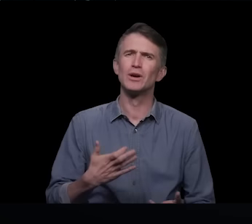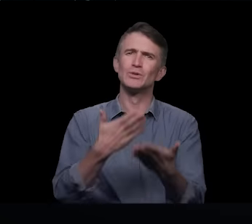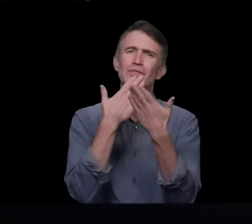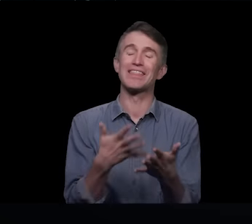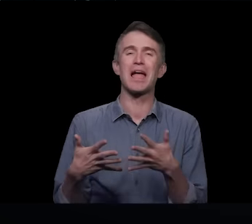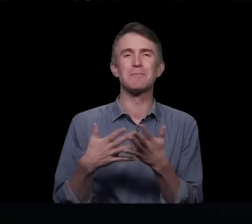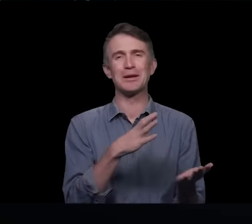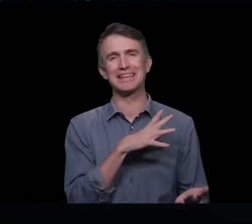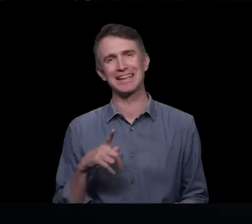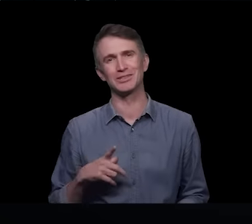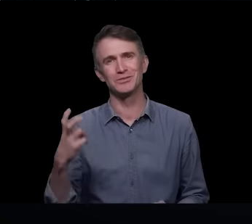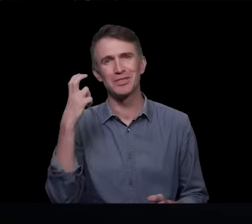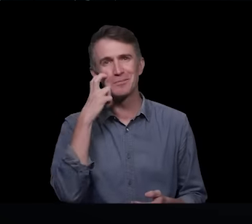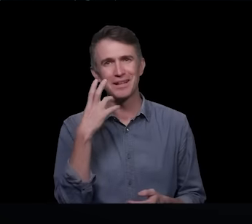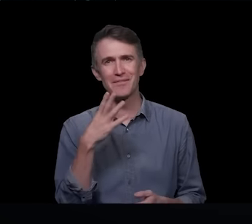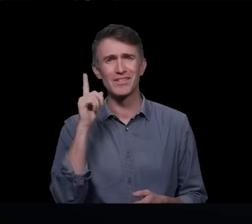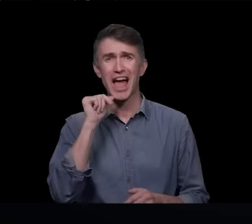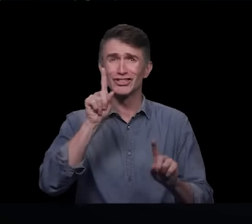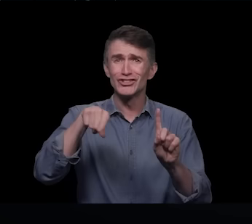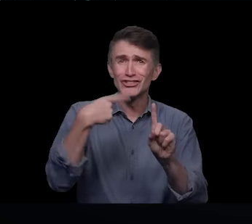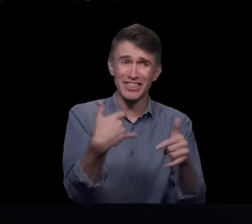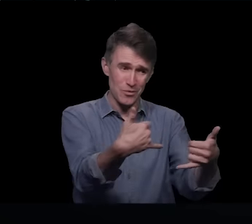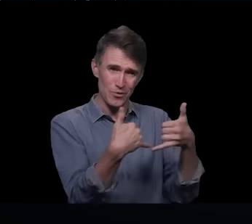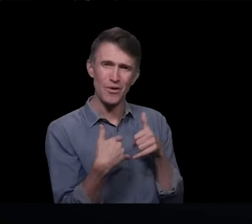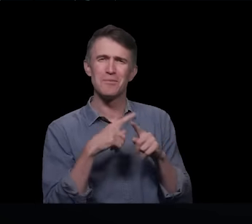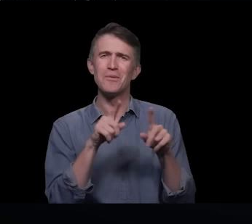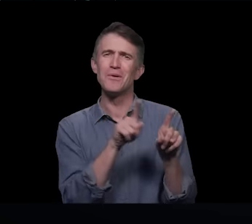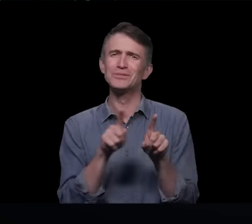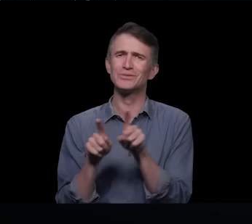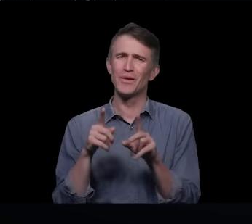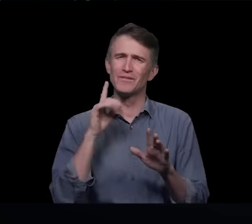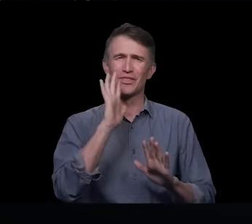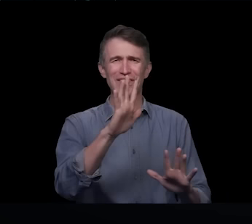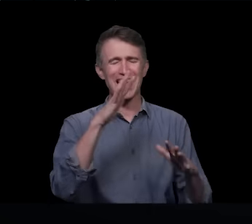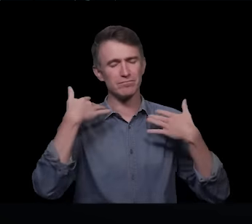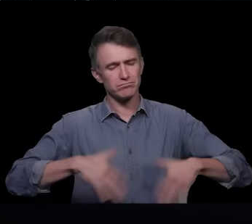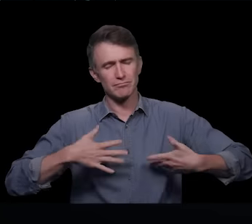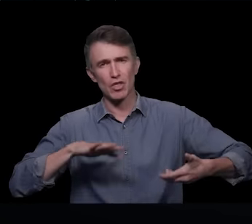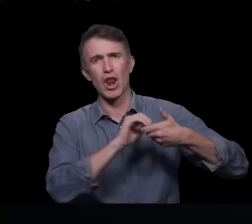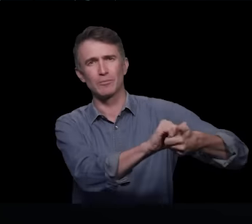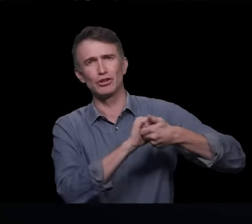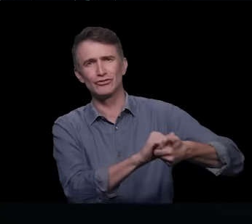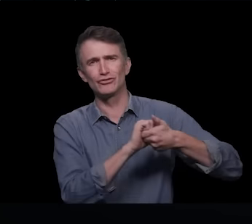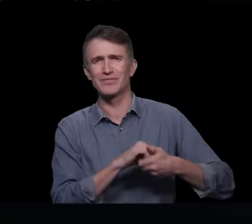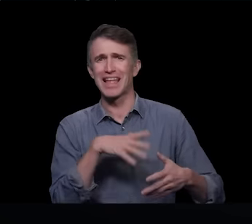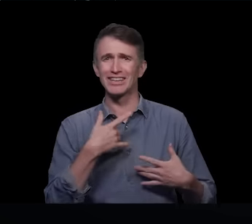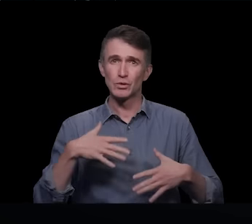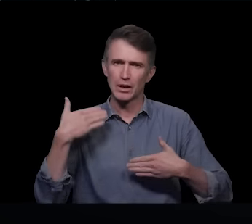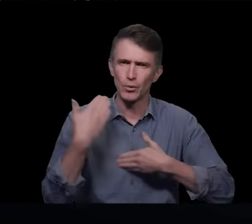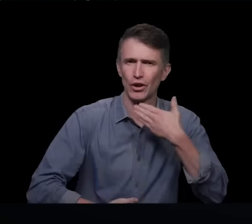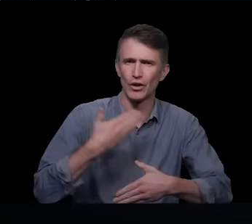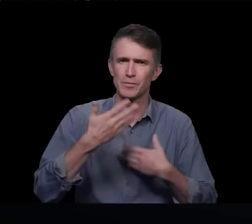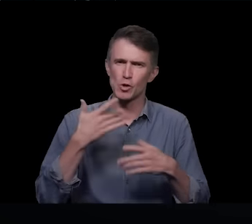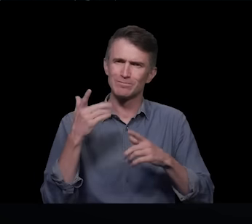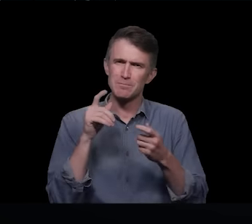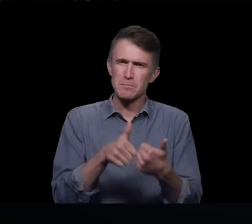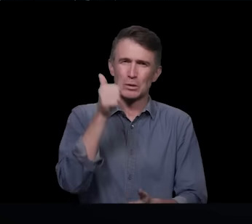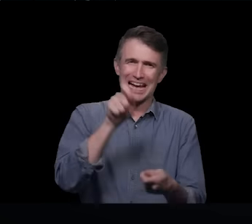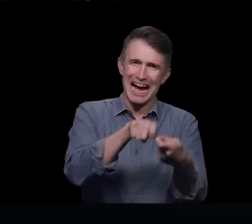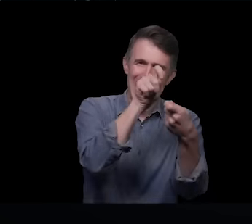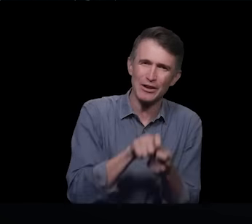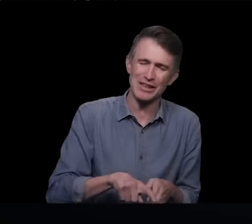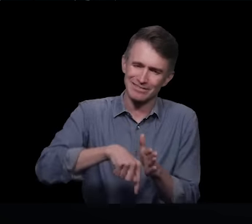thank the American Council of the Blind for not only this award, but also for their incredible collaboration as we work to provide the most